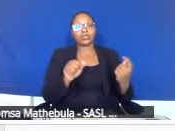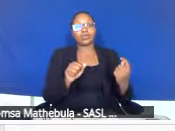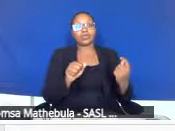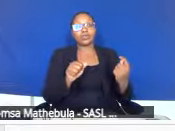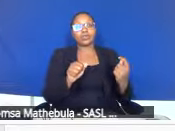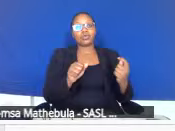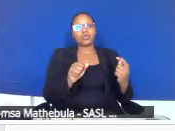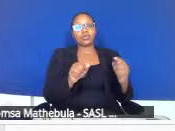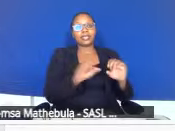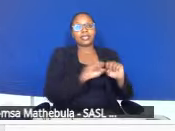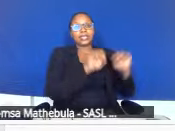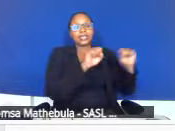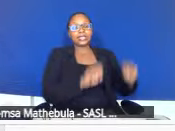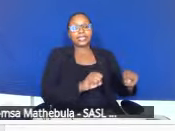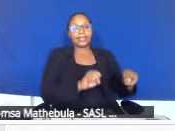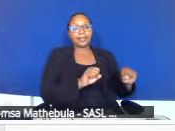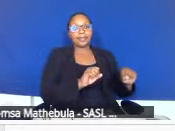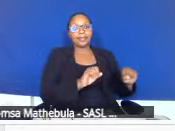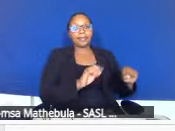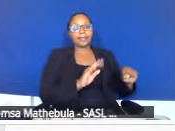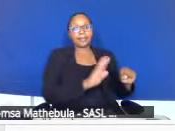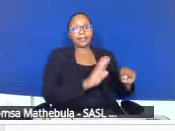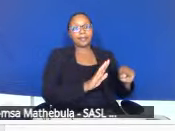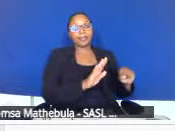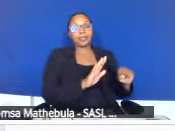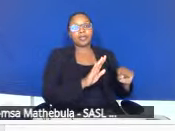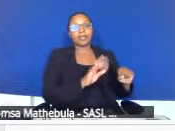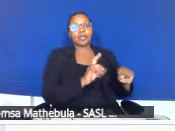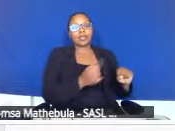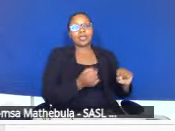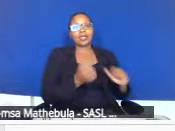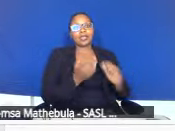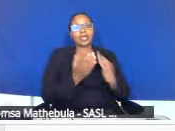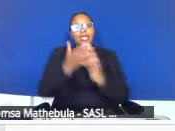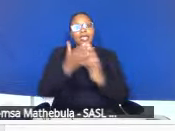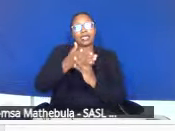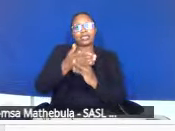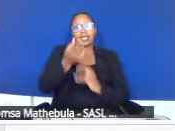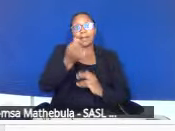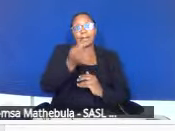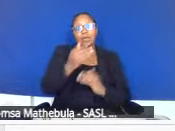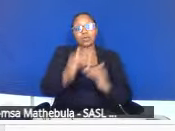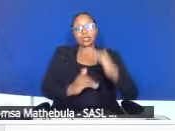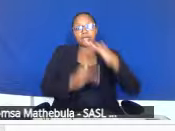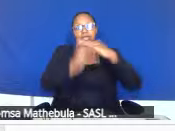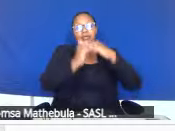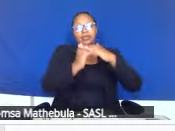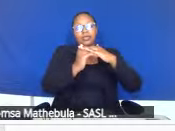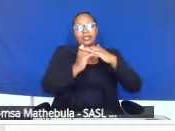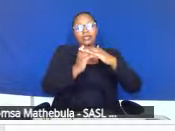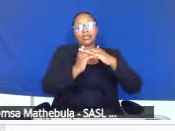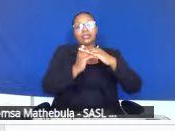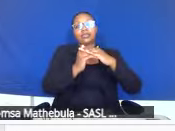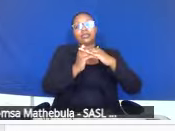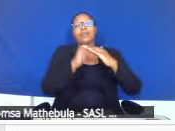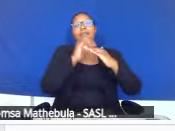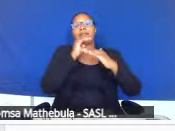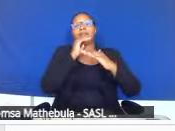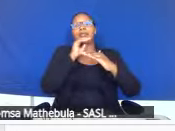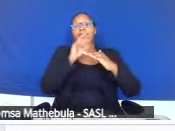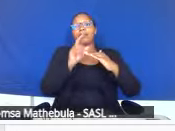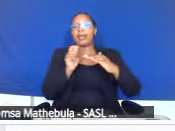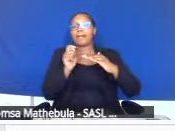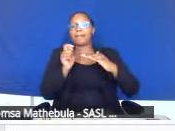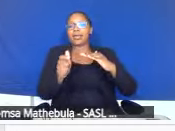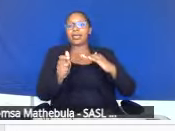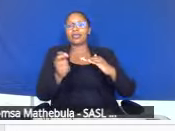It will be limited to the excess amount to what you will have paid to the nearest closest